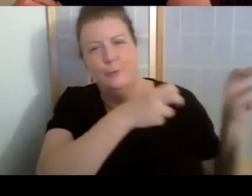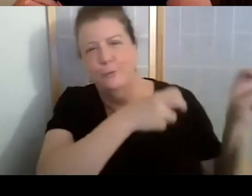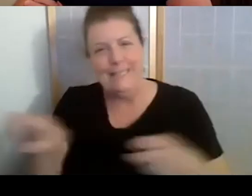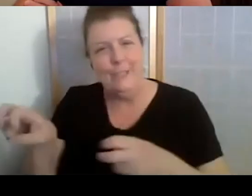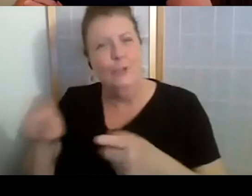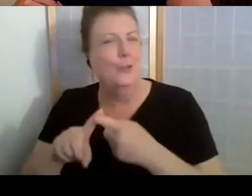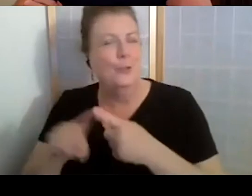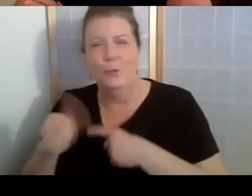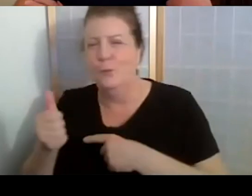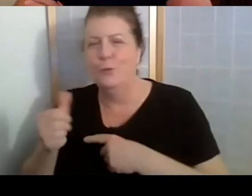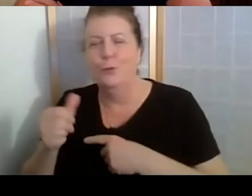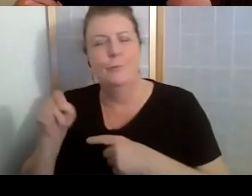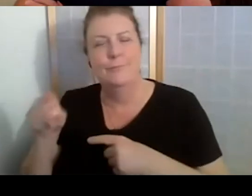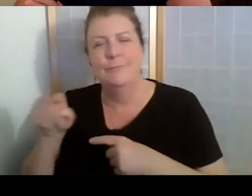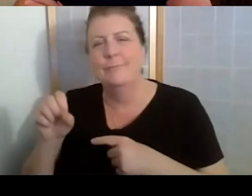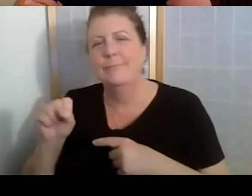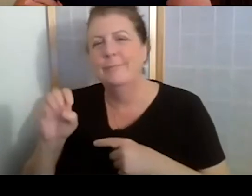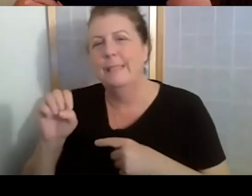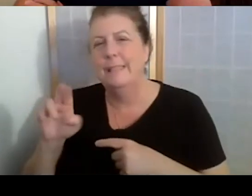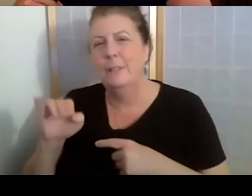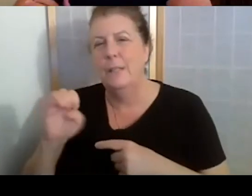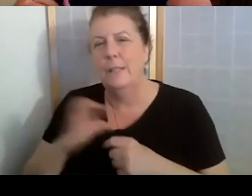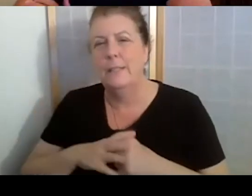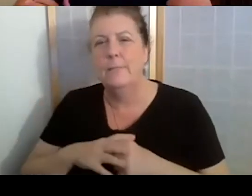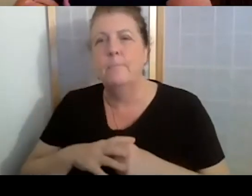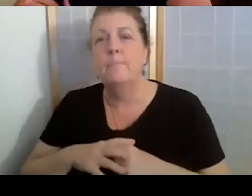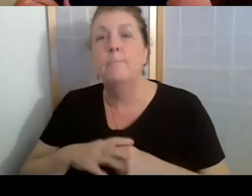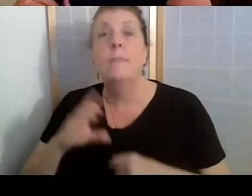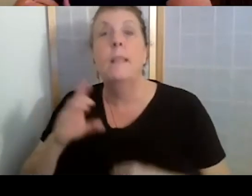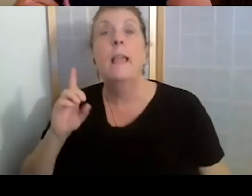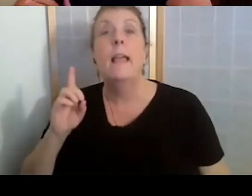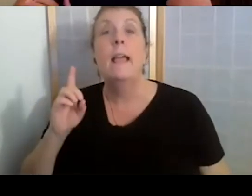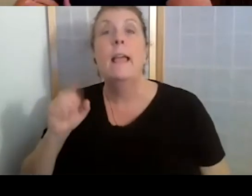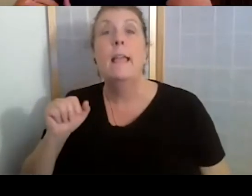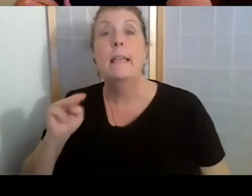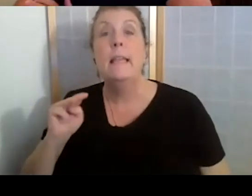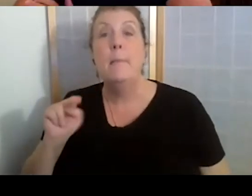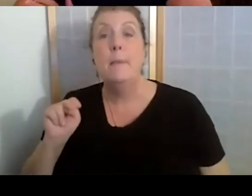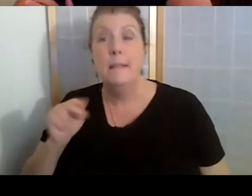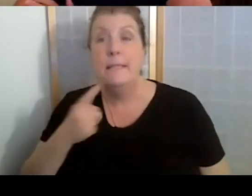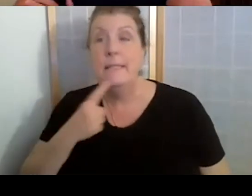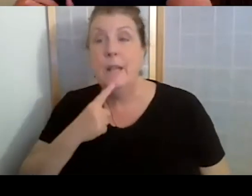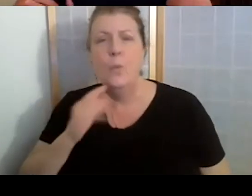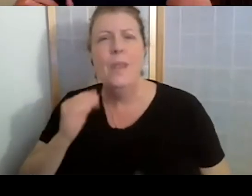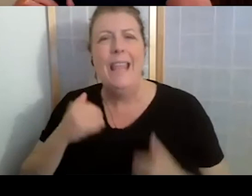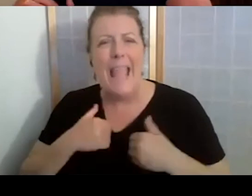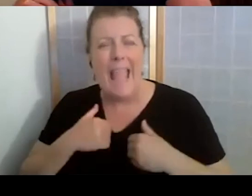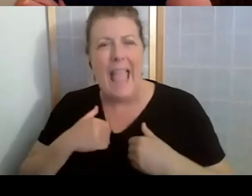like a 7-season plan for Watchmen, but then we realized we would never ever beat Succession in